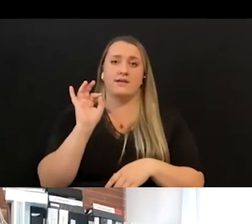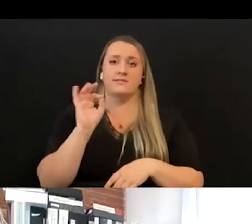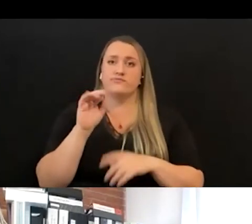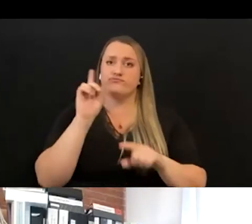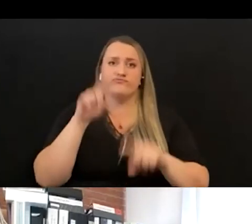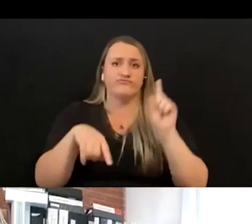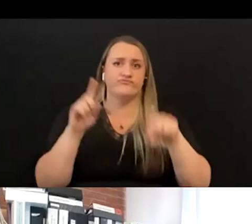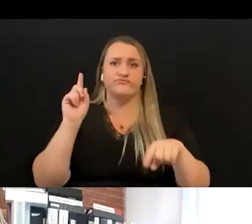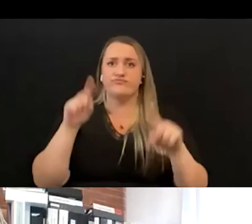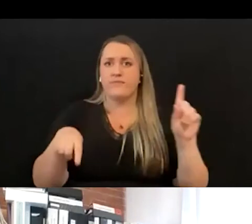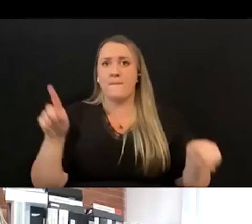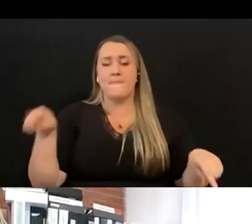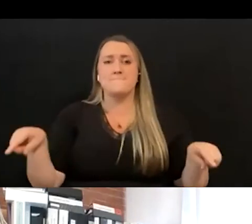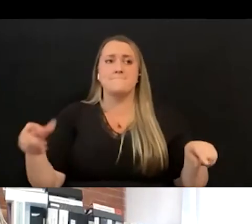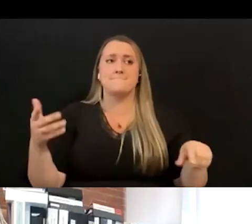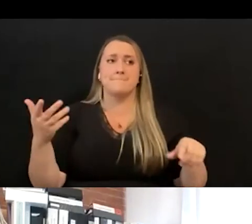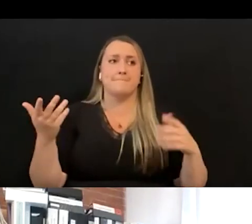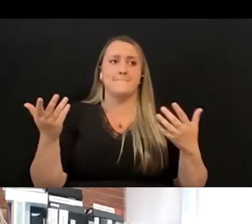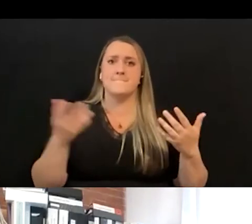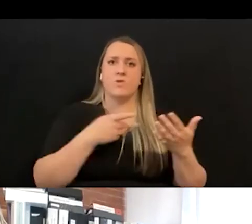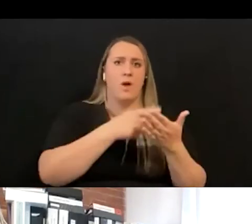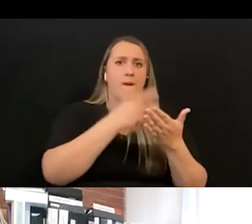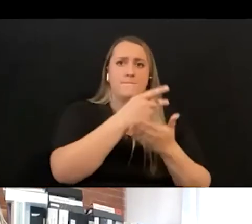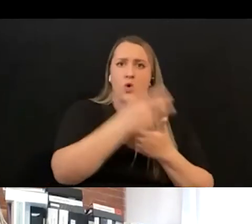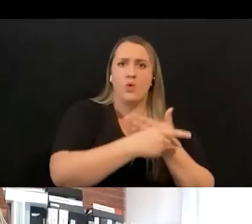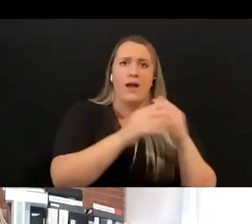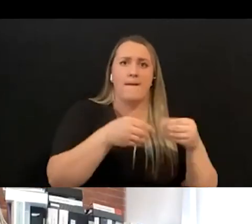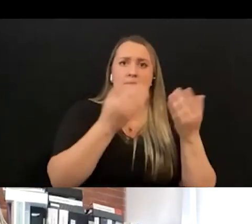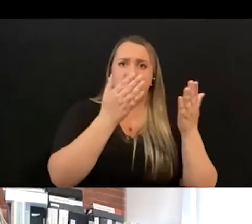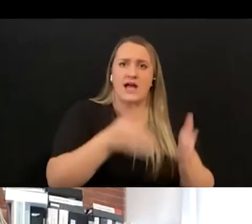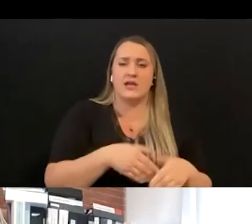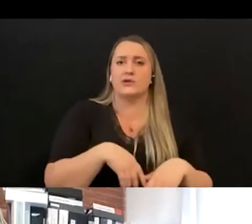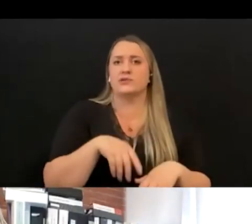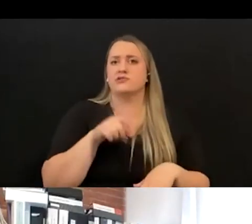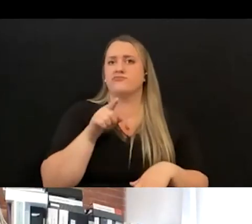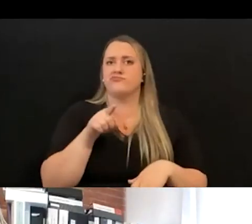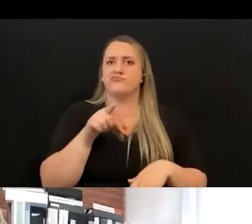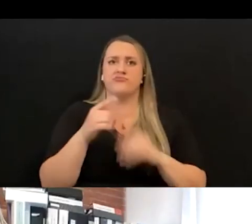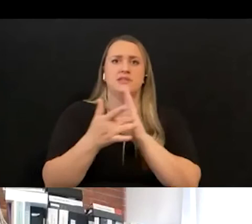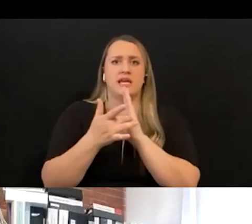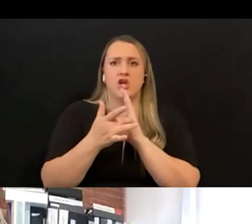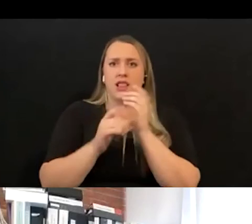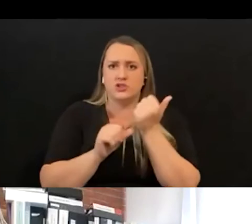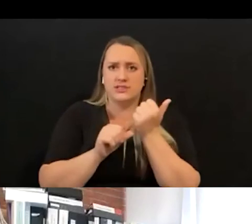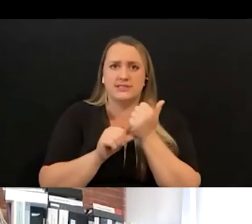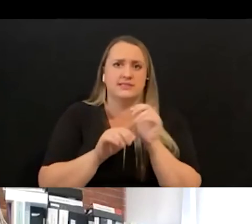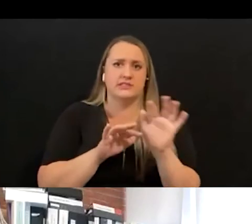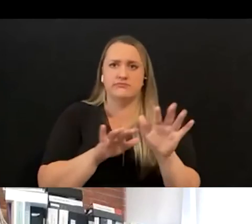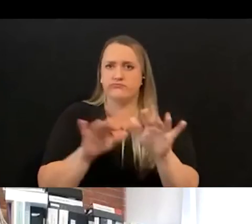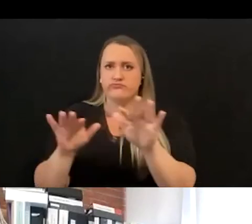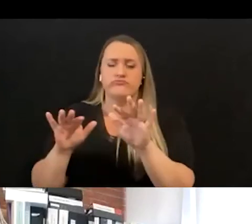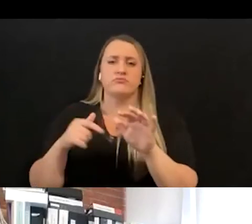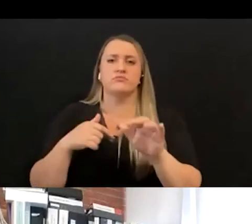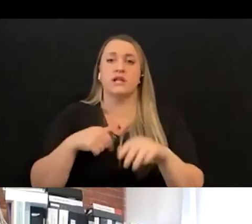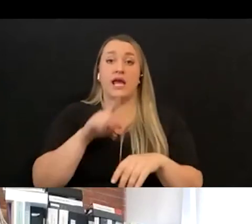of, whether it was program providers or technology assistants. So really encourage